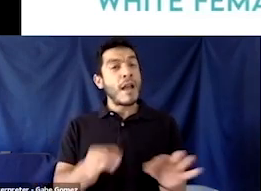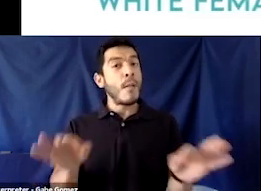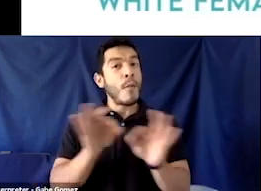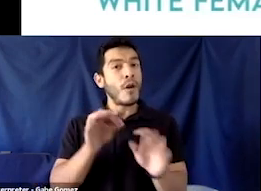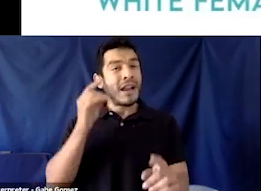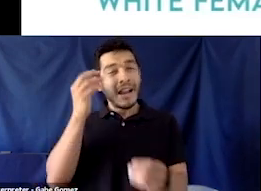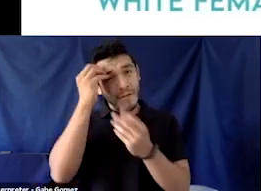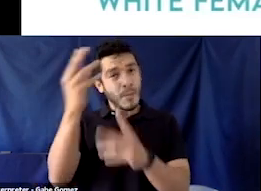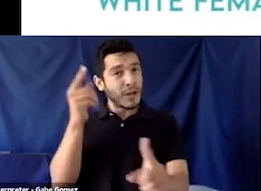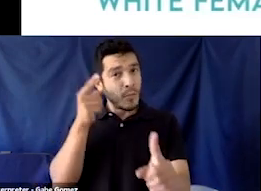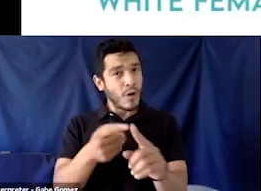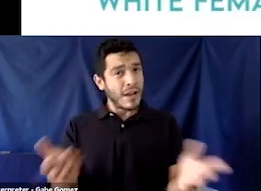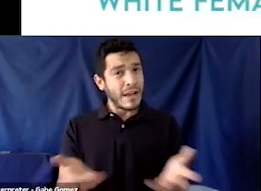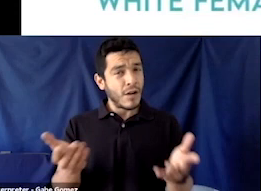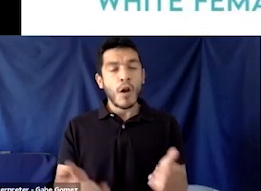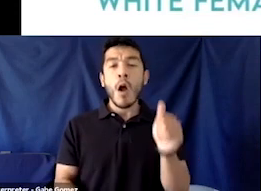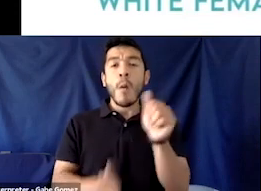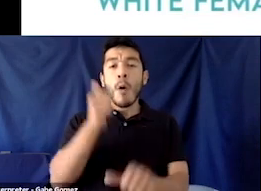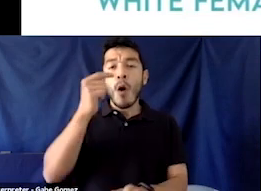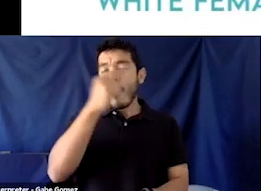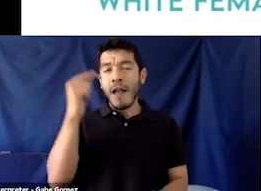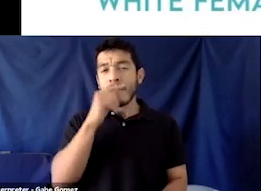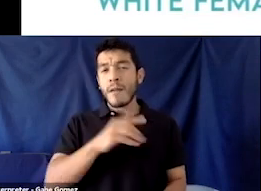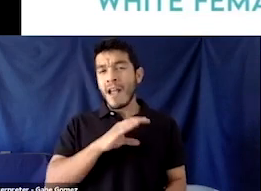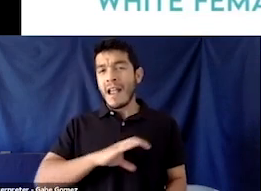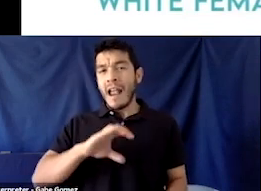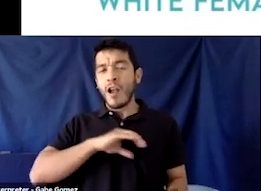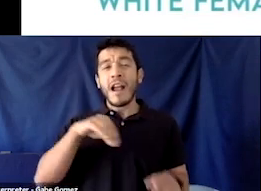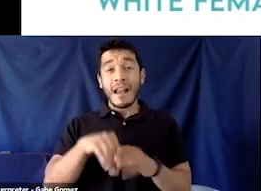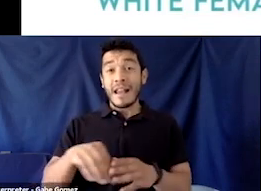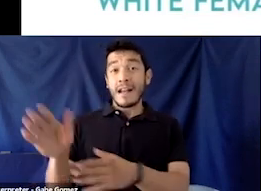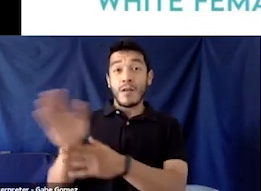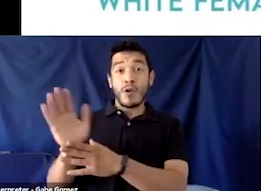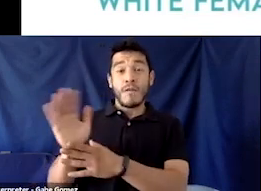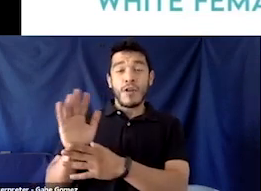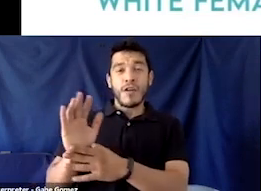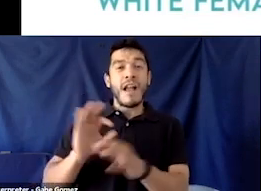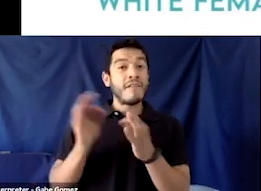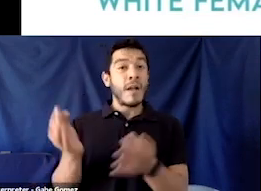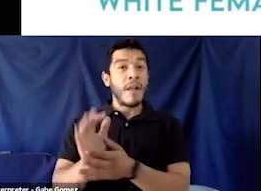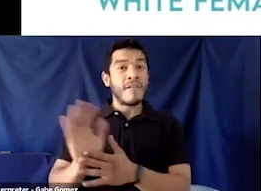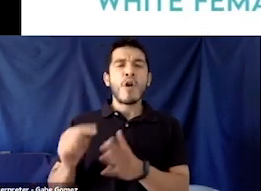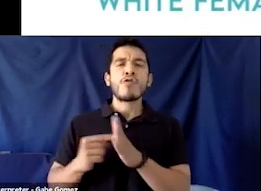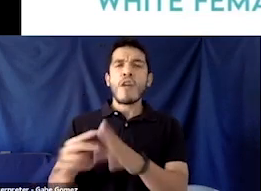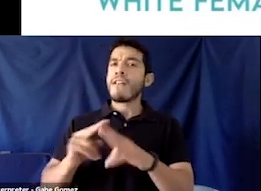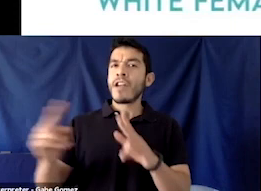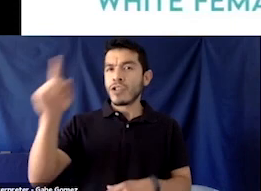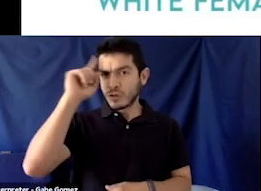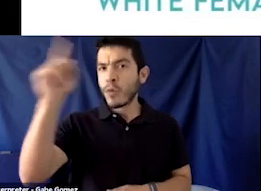majority of Black female characters in family films, and most popular family films, are shown as very smart. Quite a